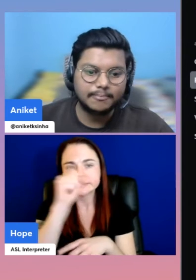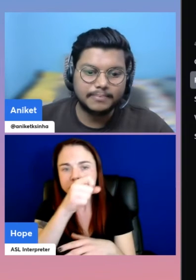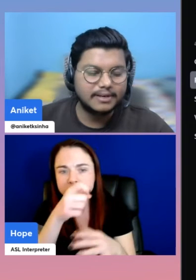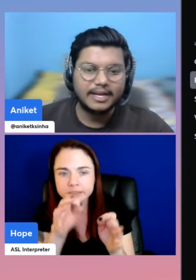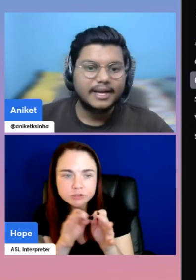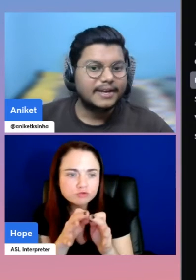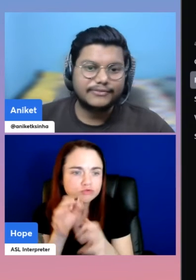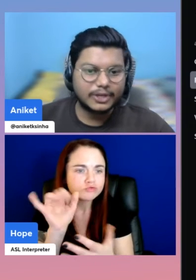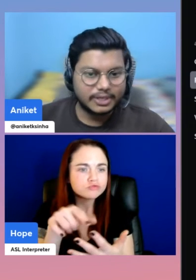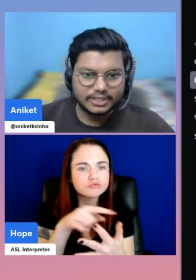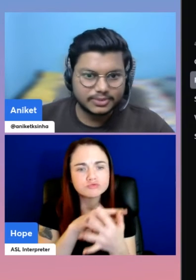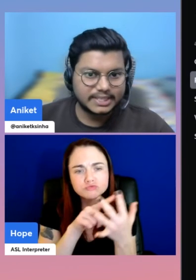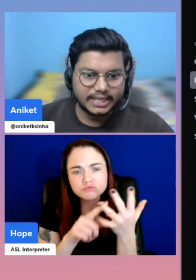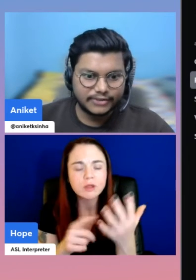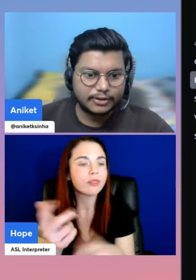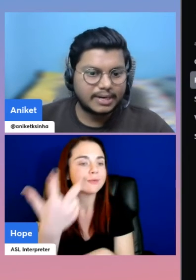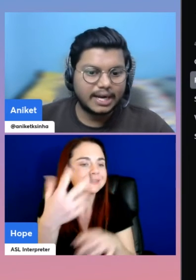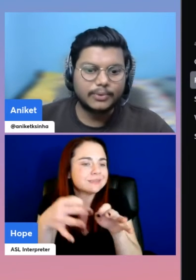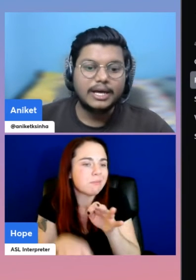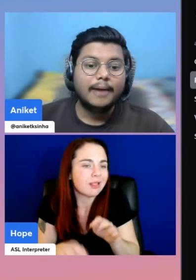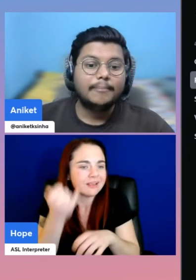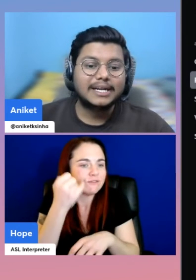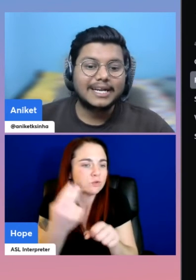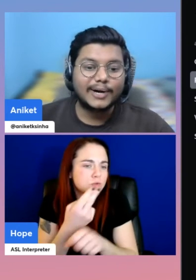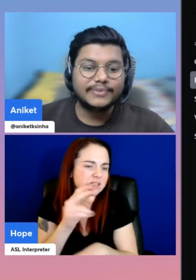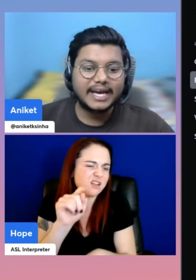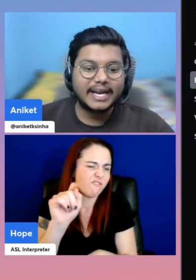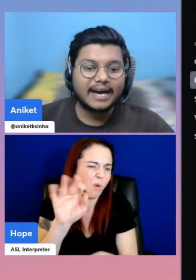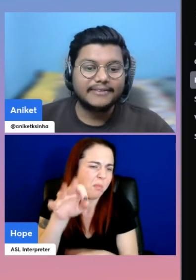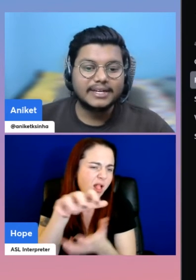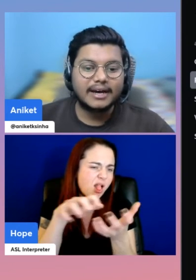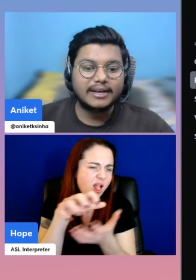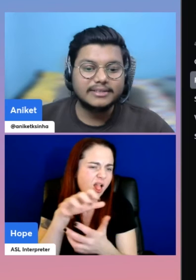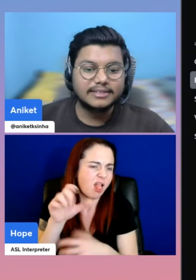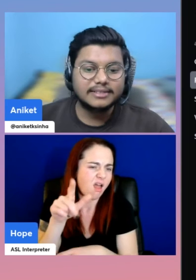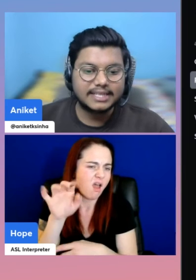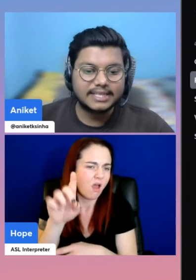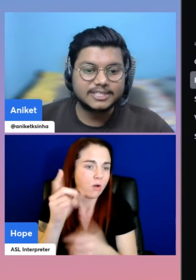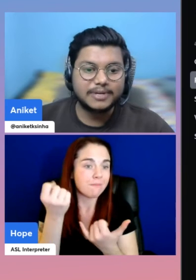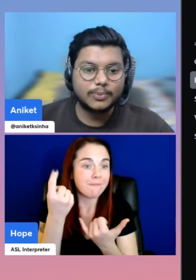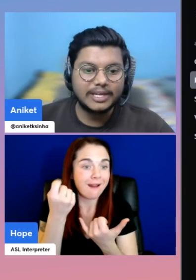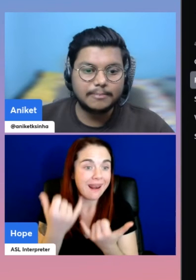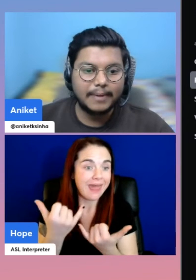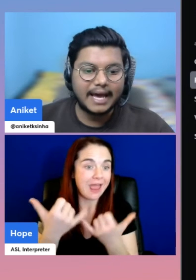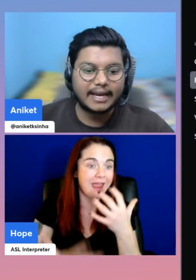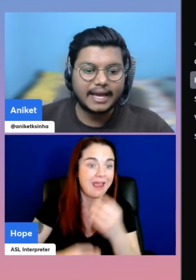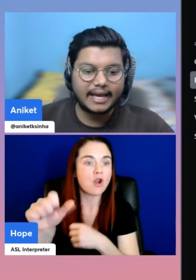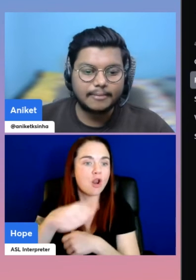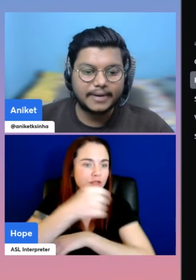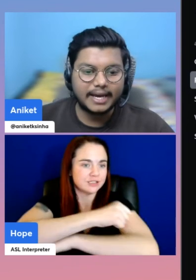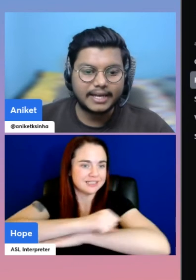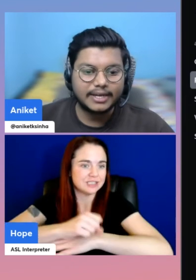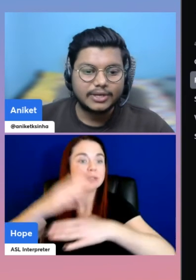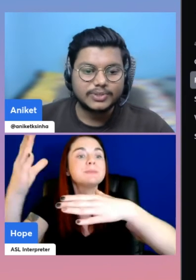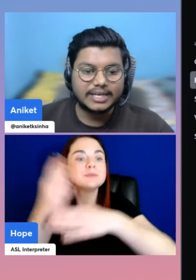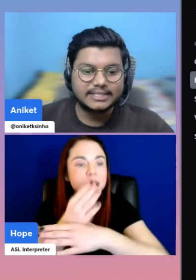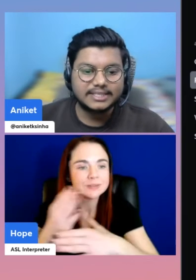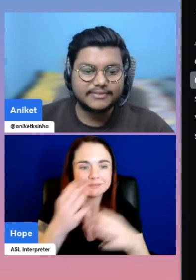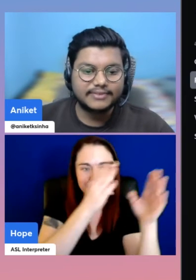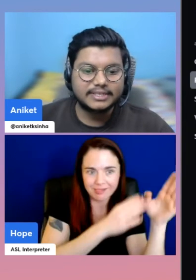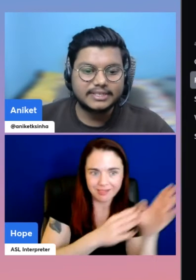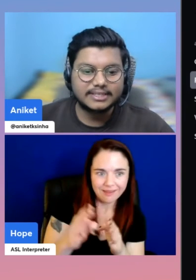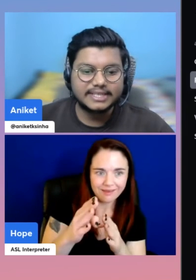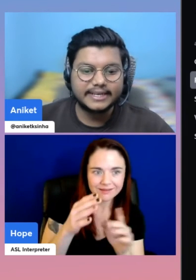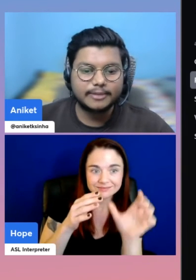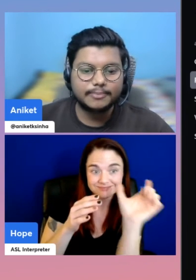are simple if you're using Terraform Cloud. But now we are having another stage between plan and apply. So you can see